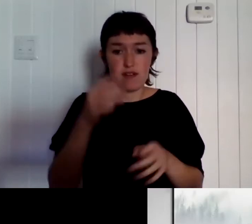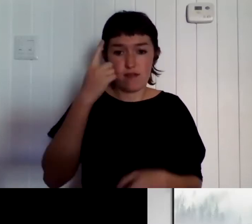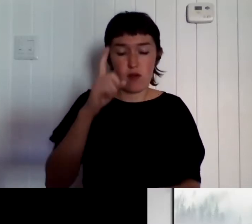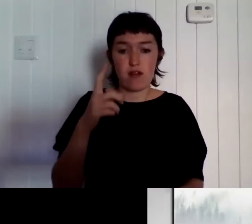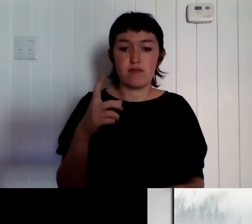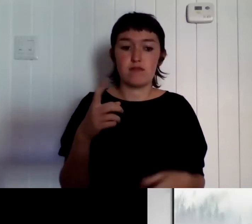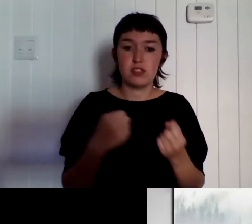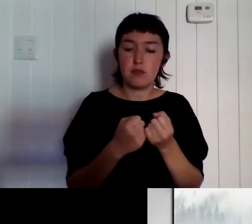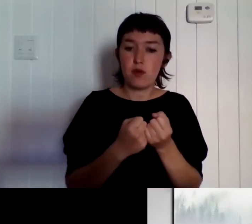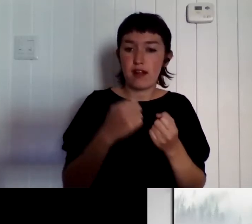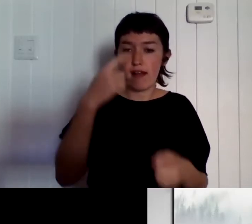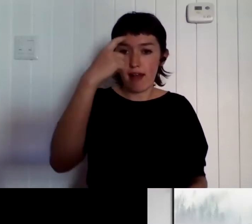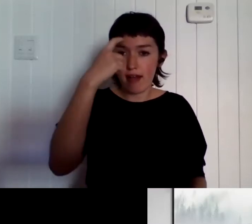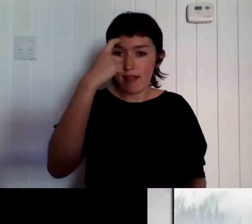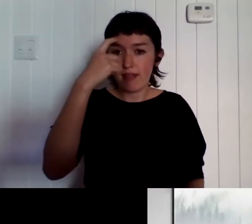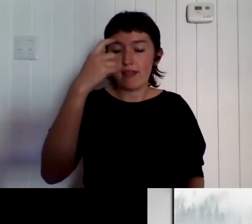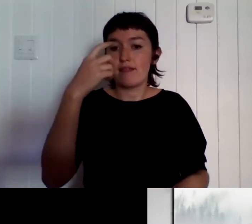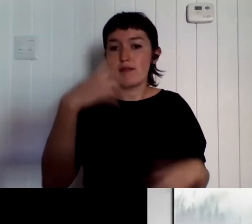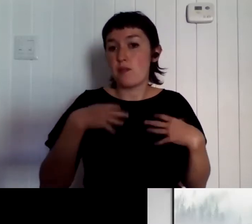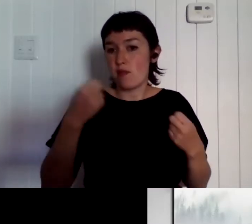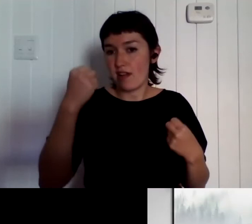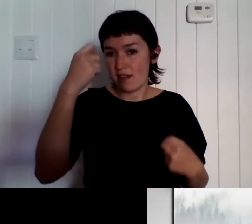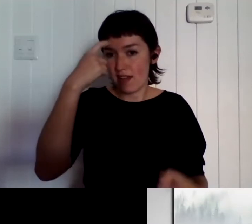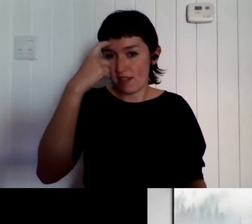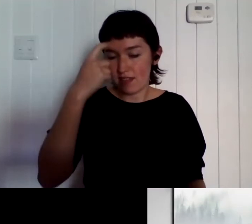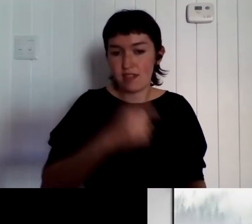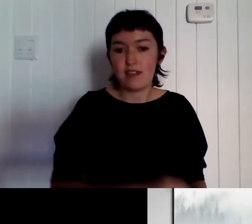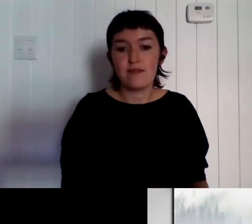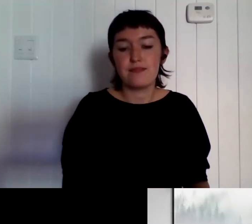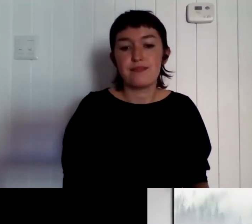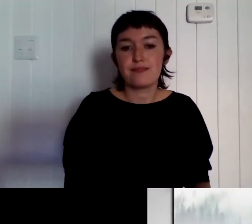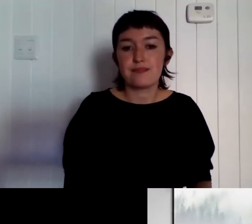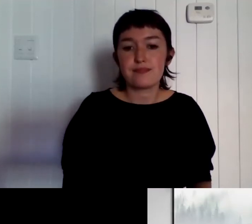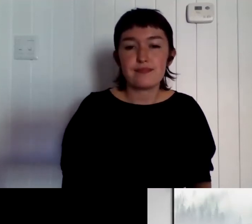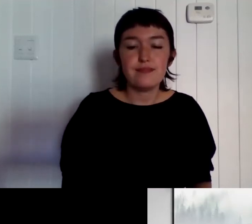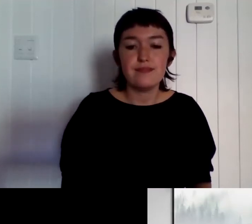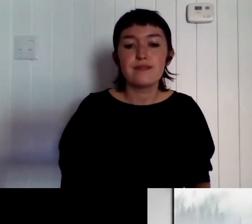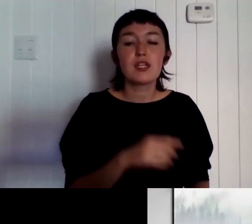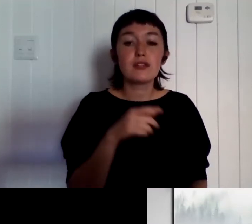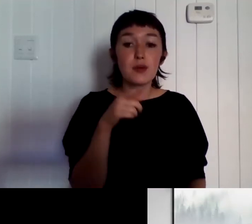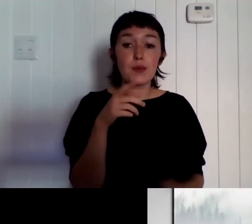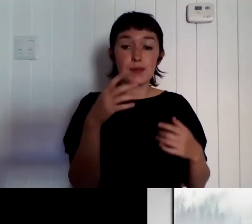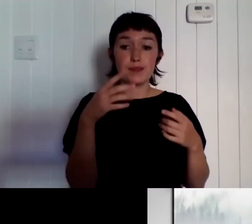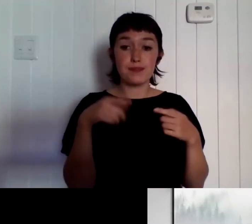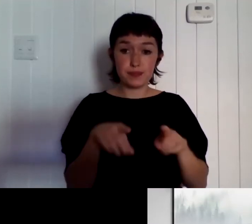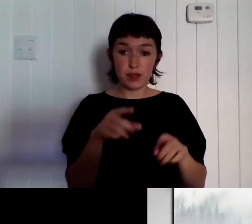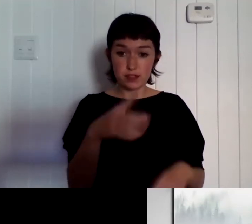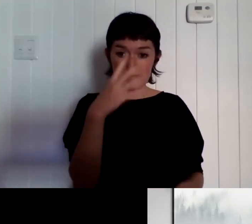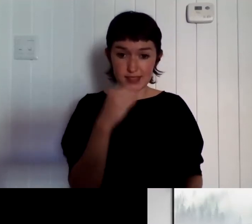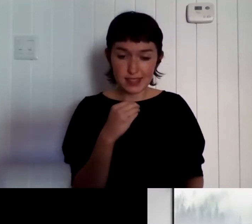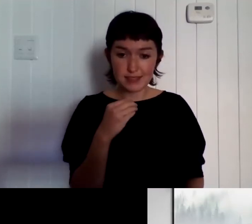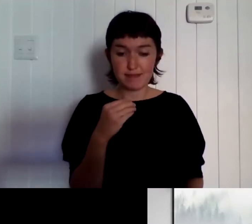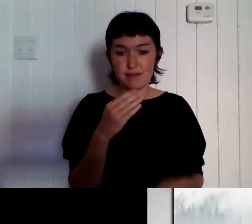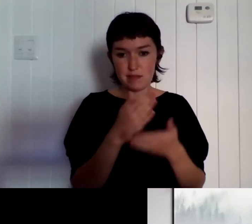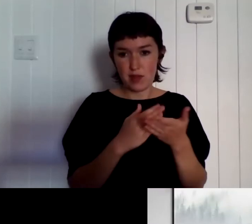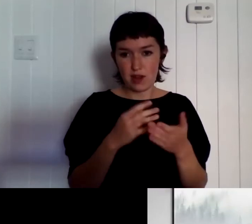healthy brain function, healthy cognitive function. So as you sleep, there's a part of the brain, it's got a really cool name. It's called